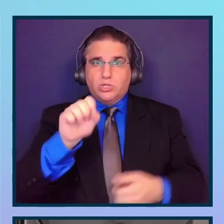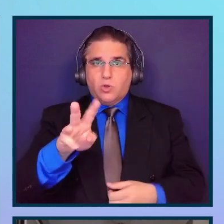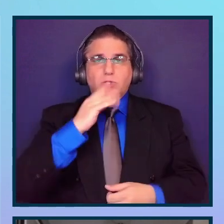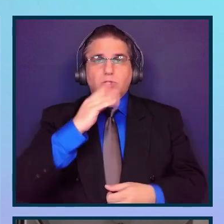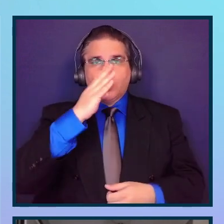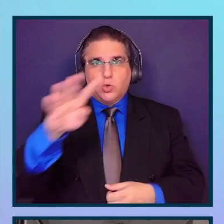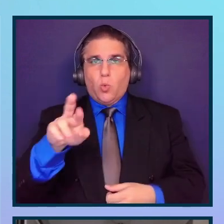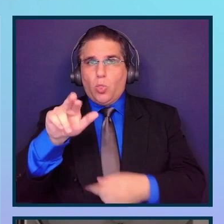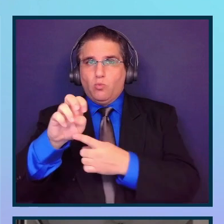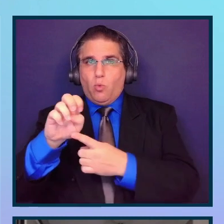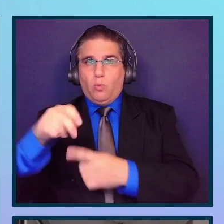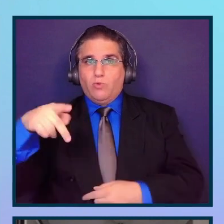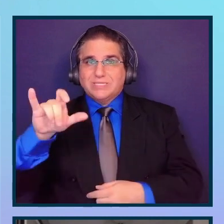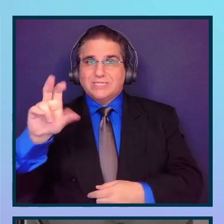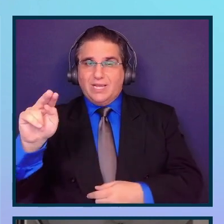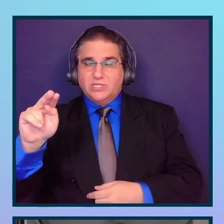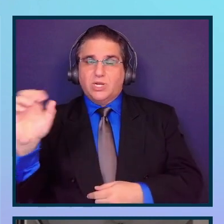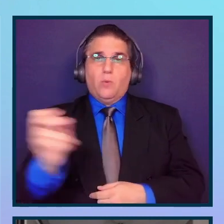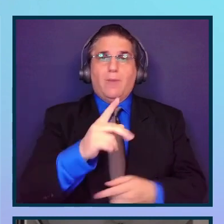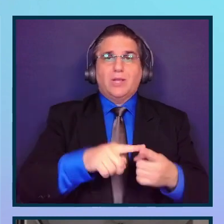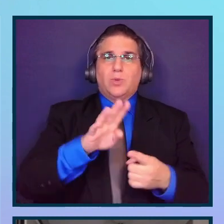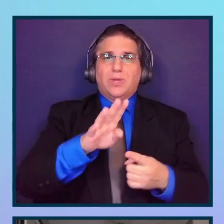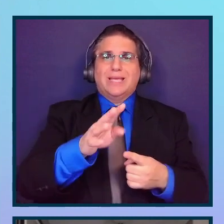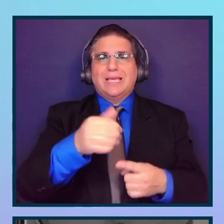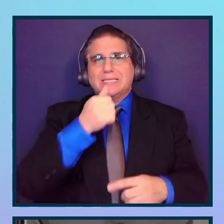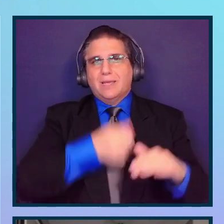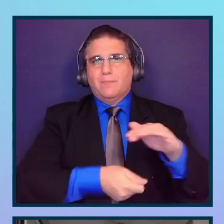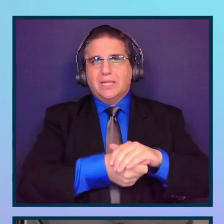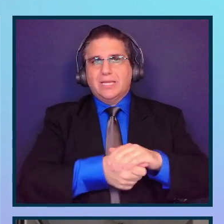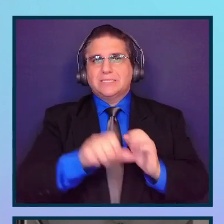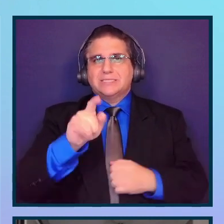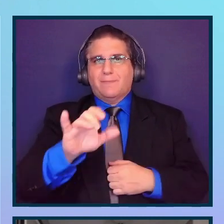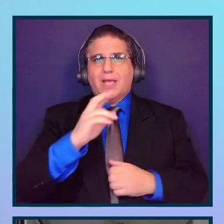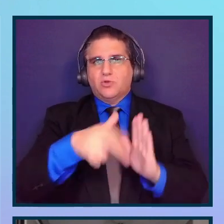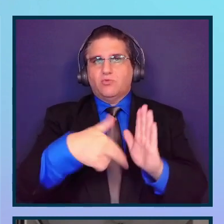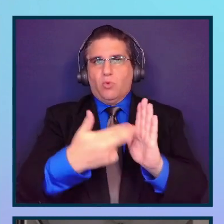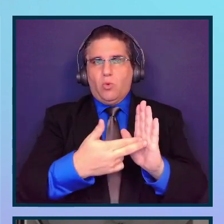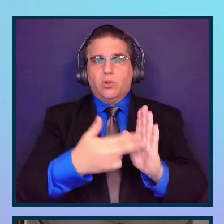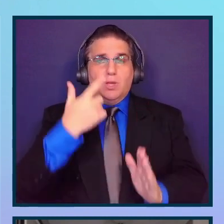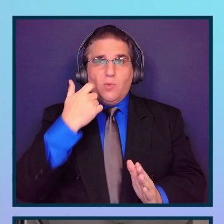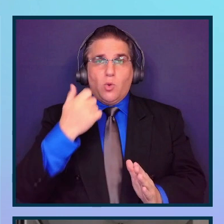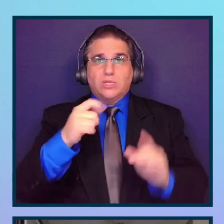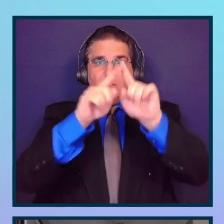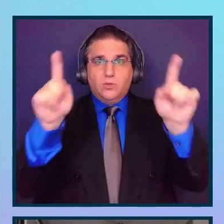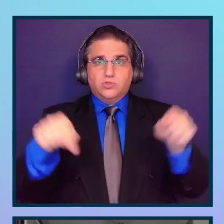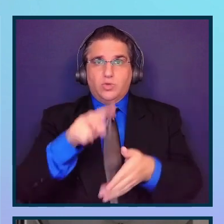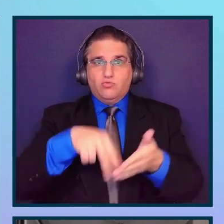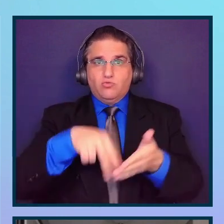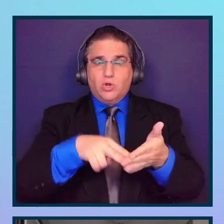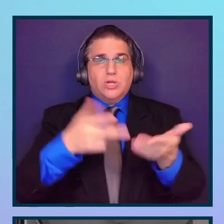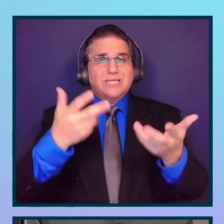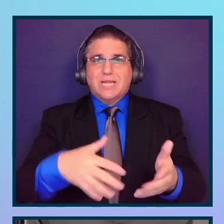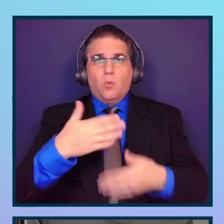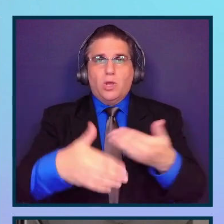presentation and revert back to its implicit semantic role. That is because the screen reader does not want to get to a state where it